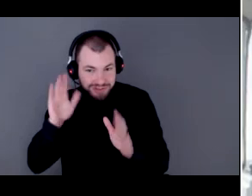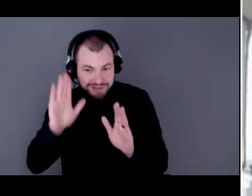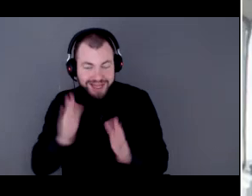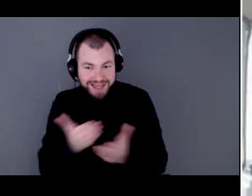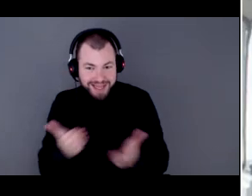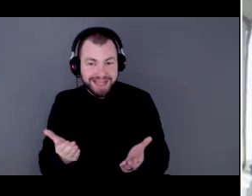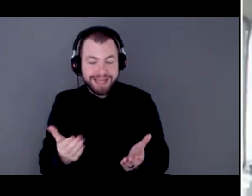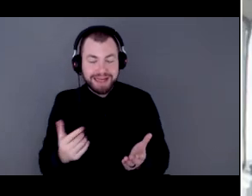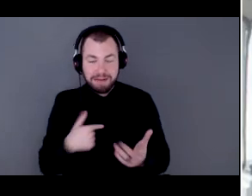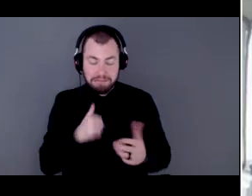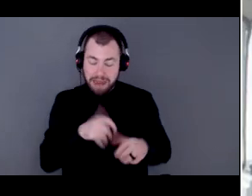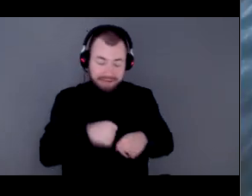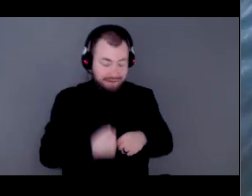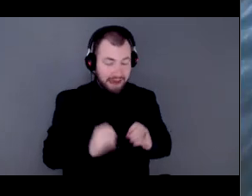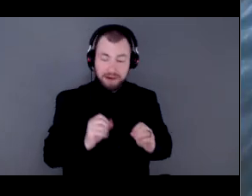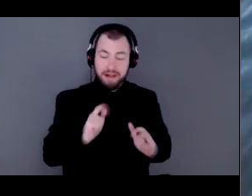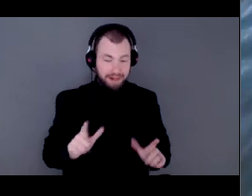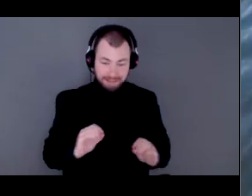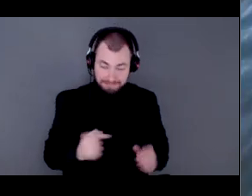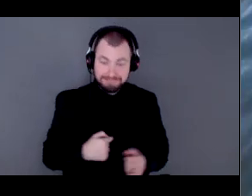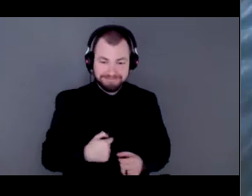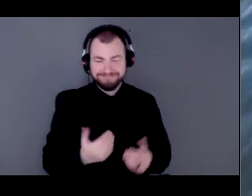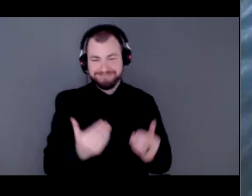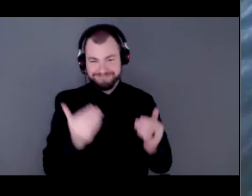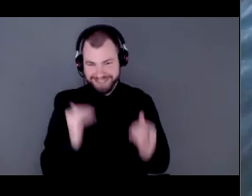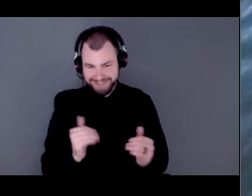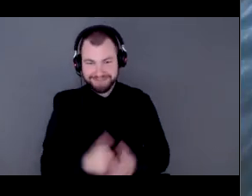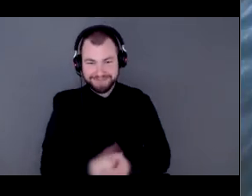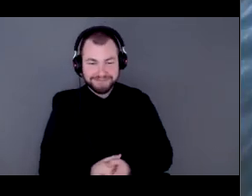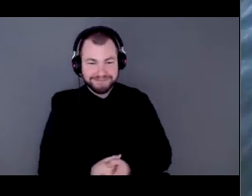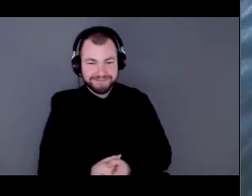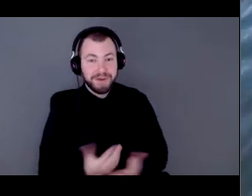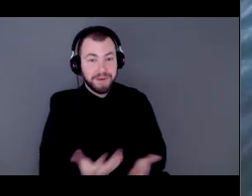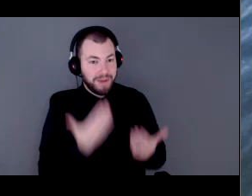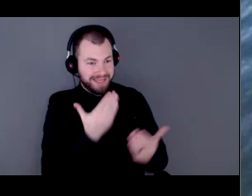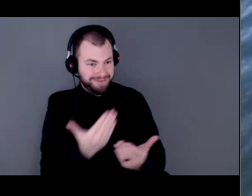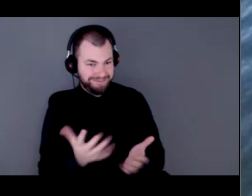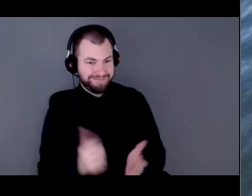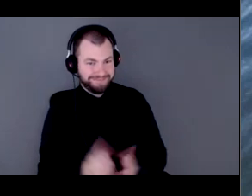all. Next. And so with that, I want to thank you.